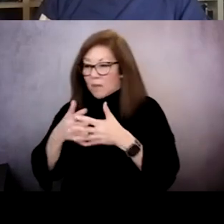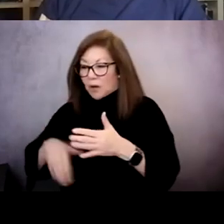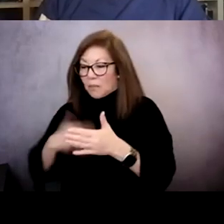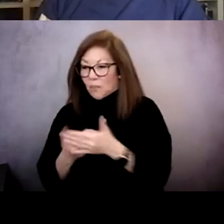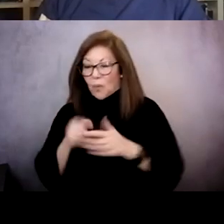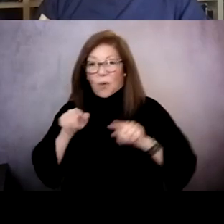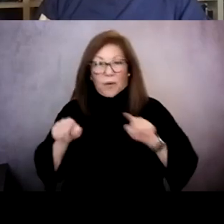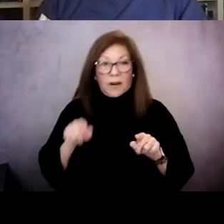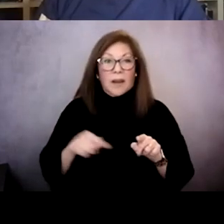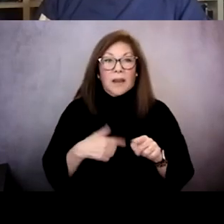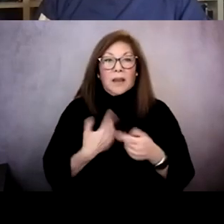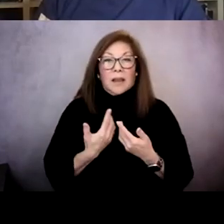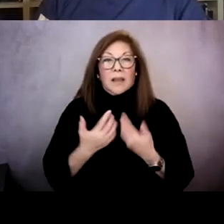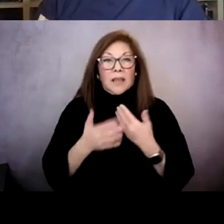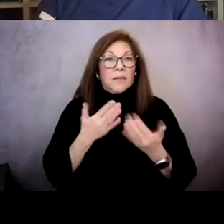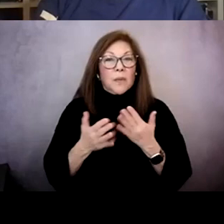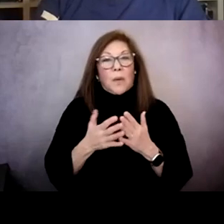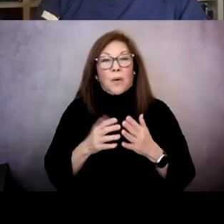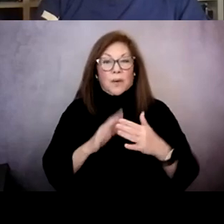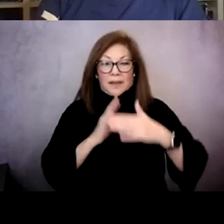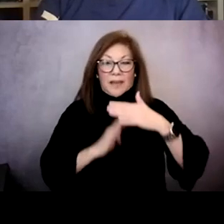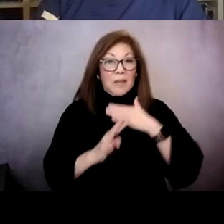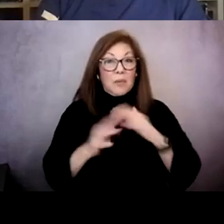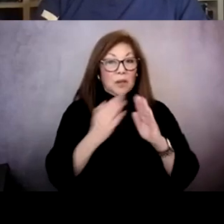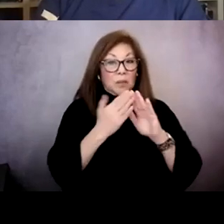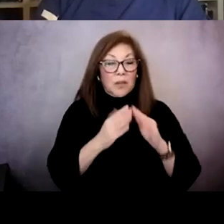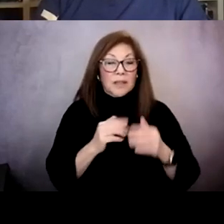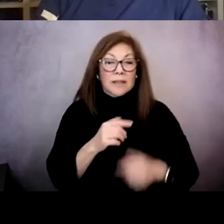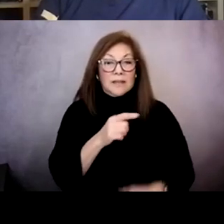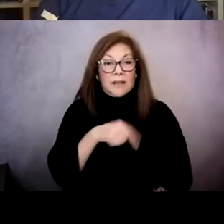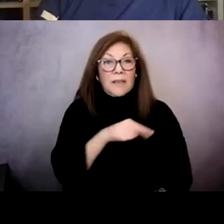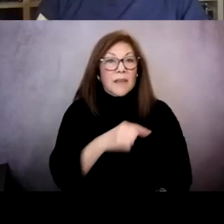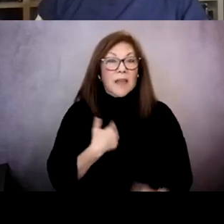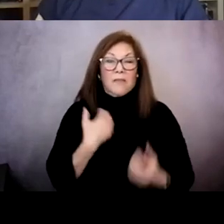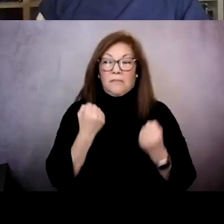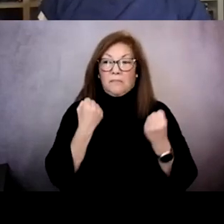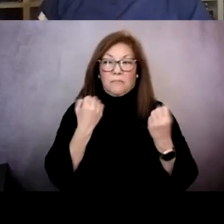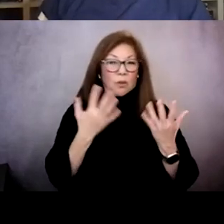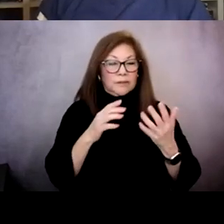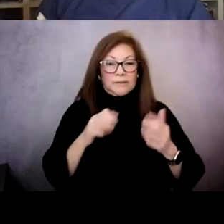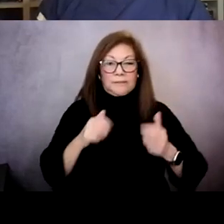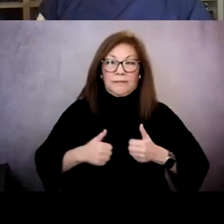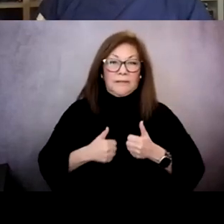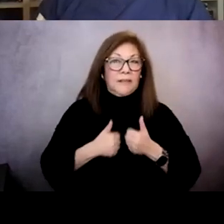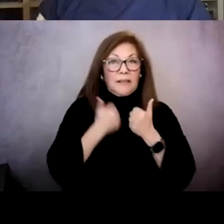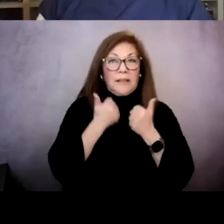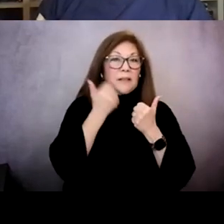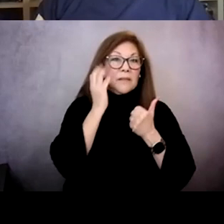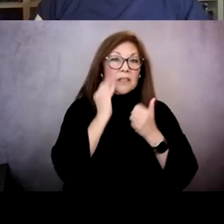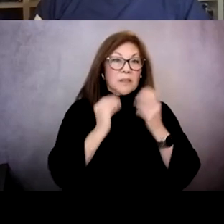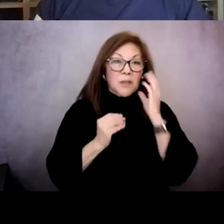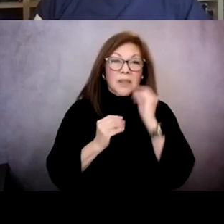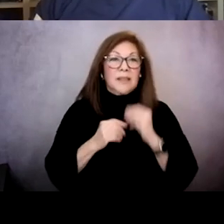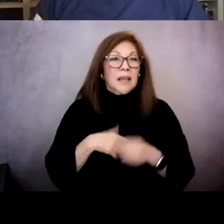even among immigrant communities, there are multitudes of lived experiences. There's no one